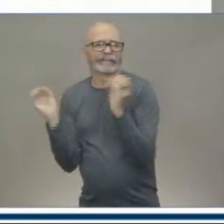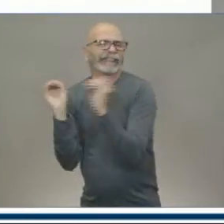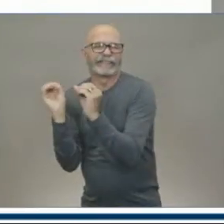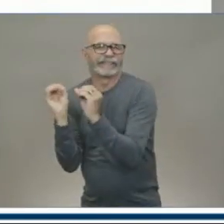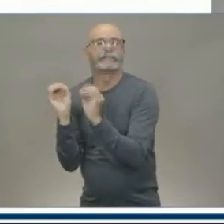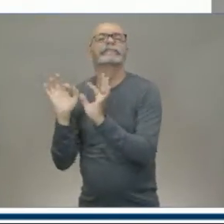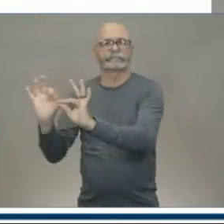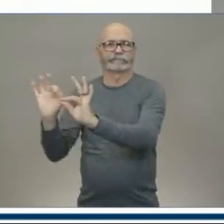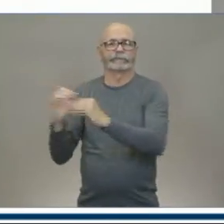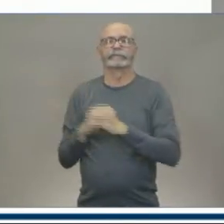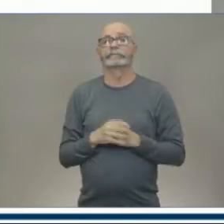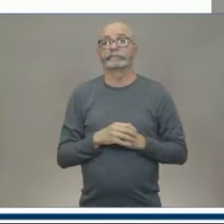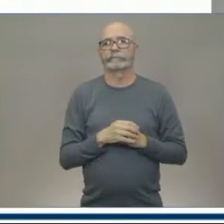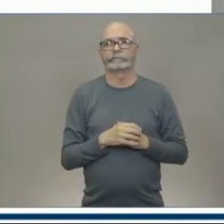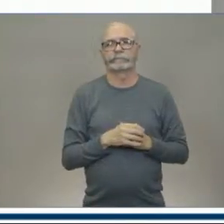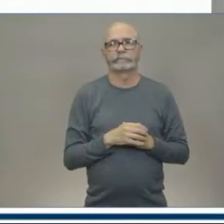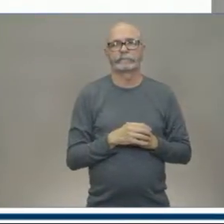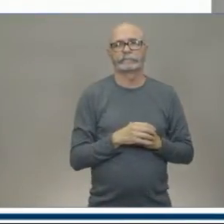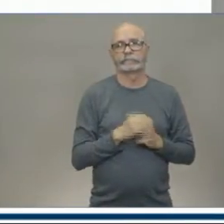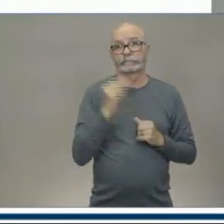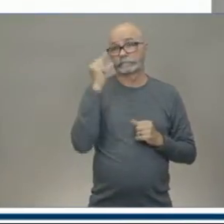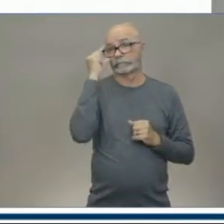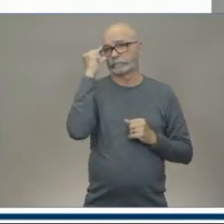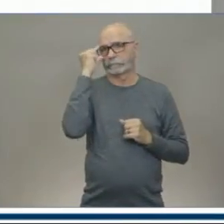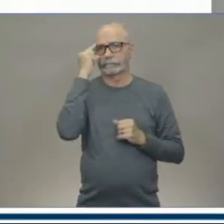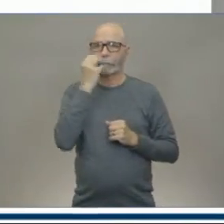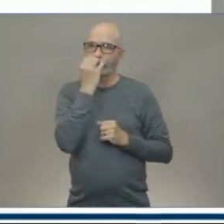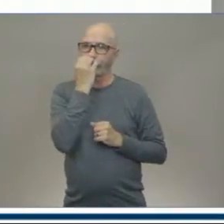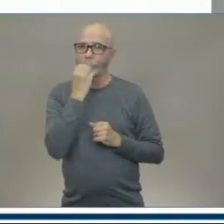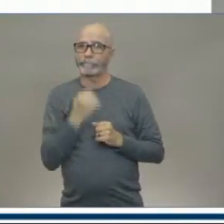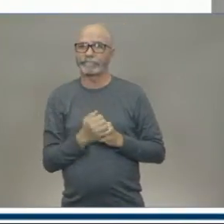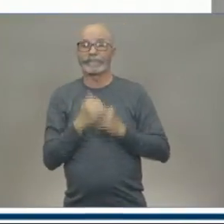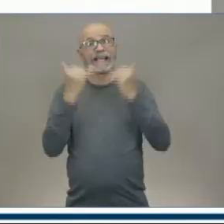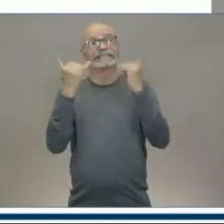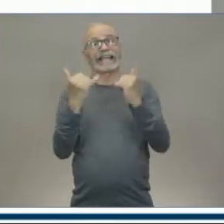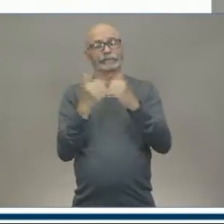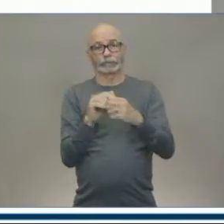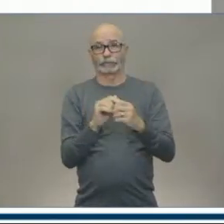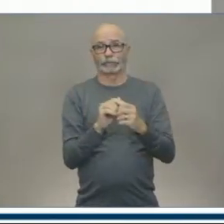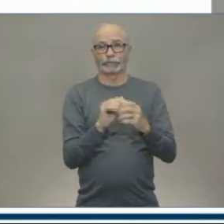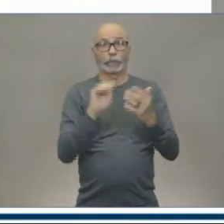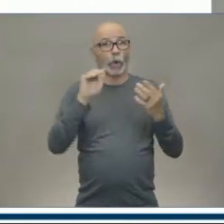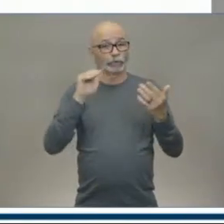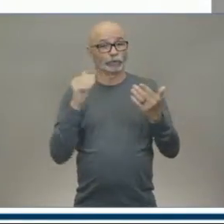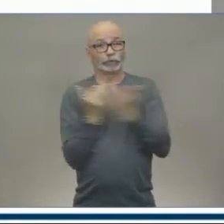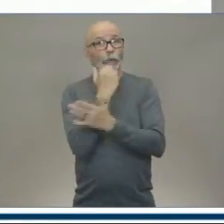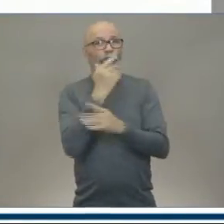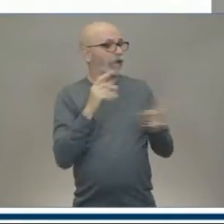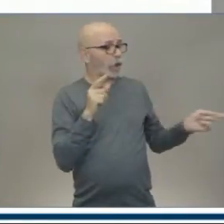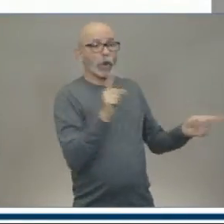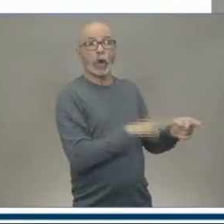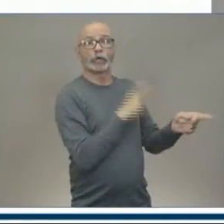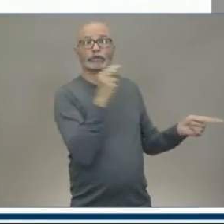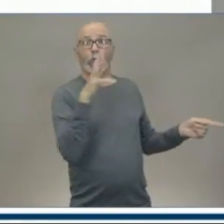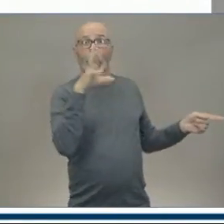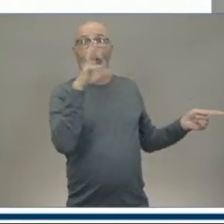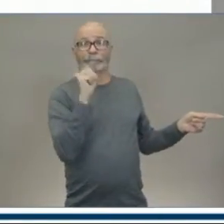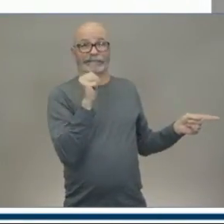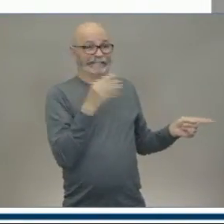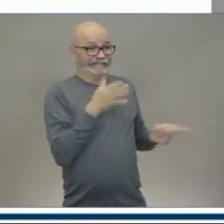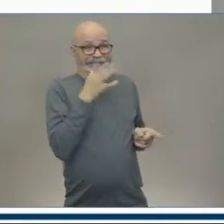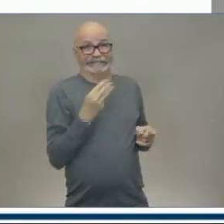Across the province, we also are announcing some new long-term care restrictions that, again, take in effect on Monday, and again, these